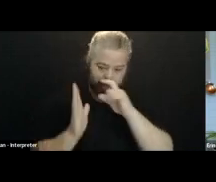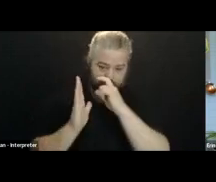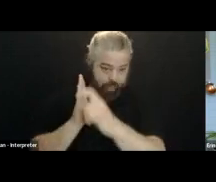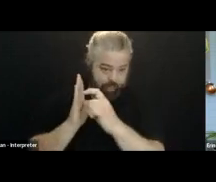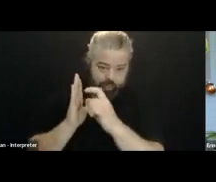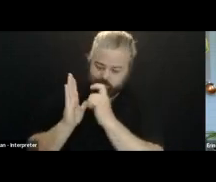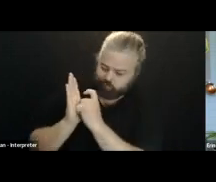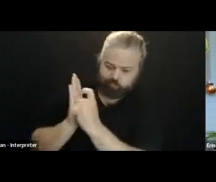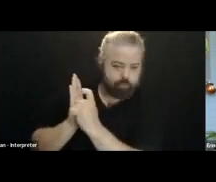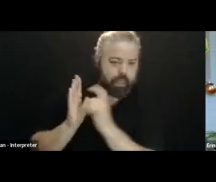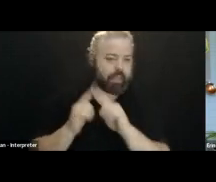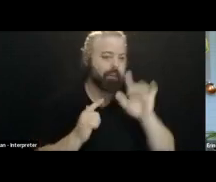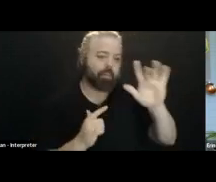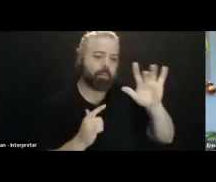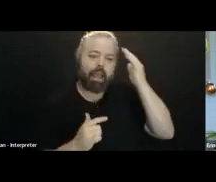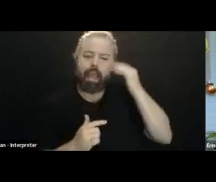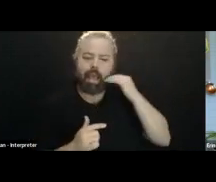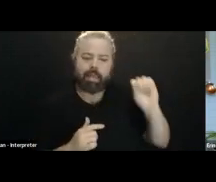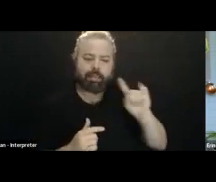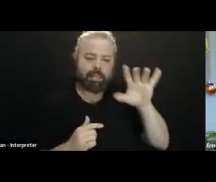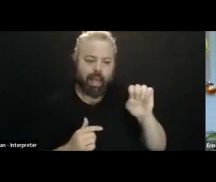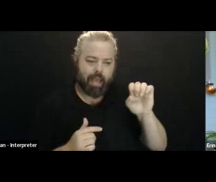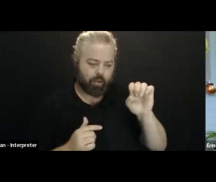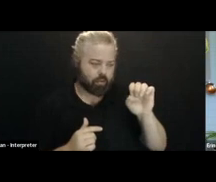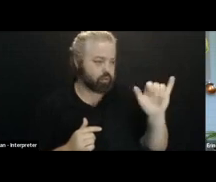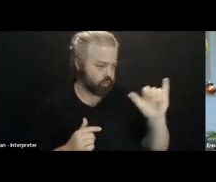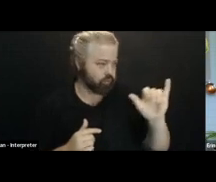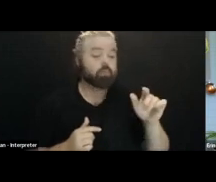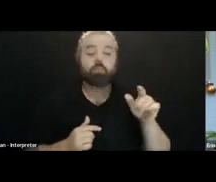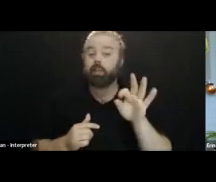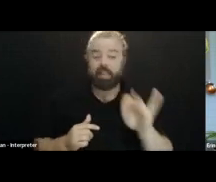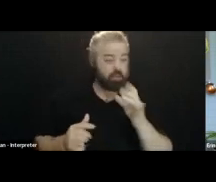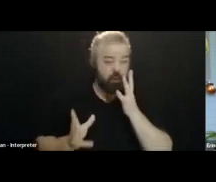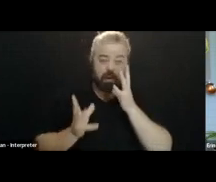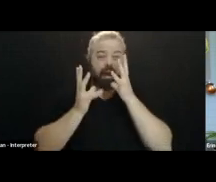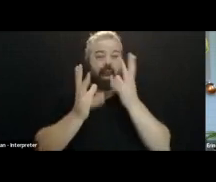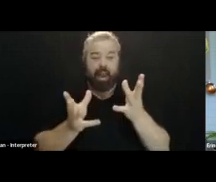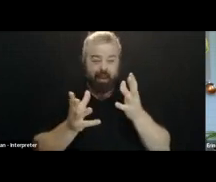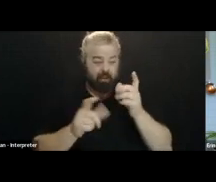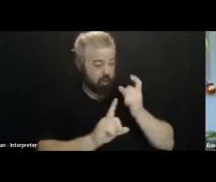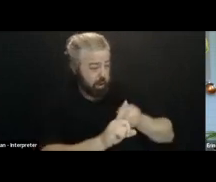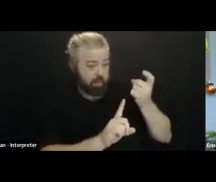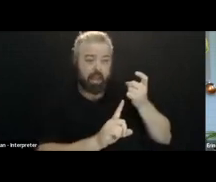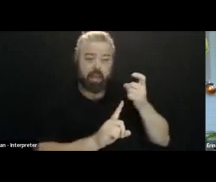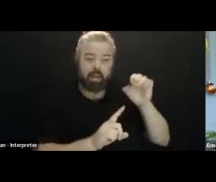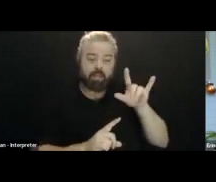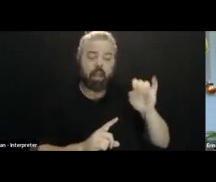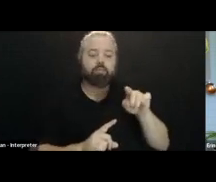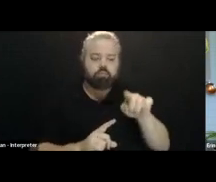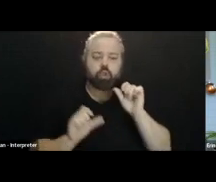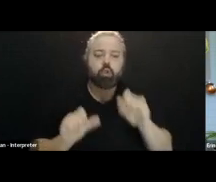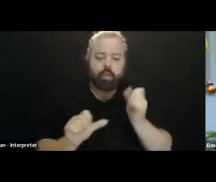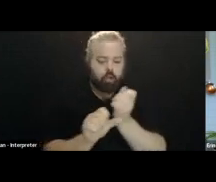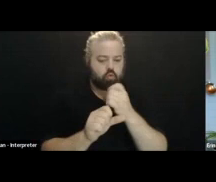Now, if you hate the look of the styles that are automatically set up for you, you can create your